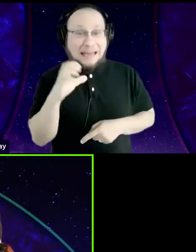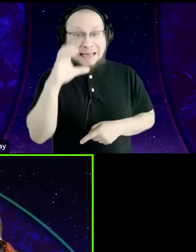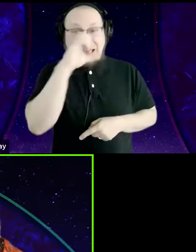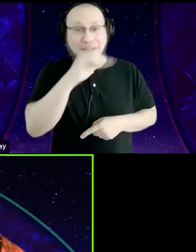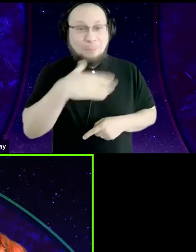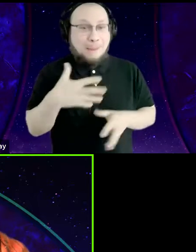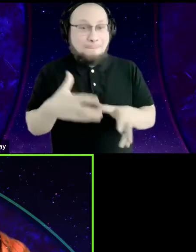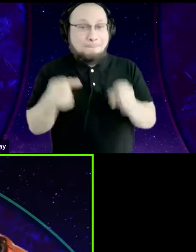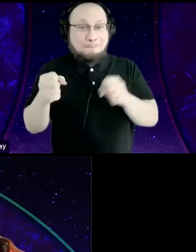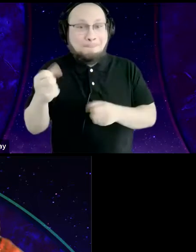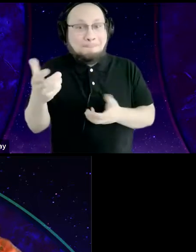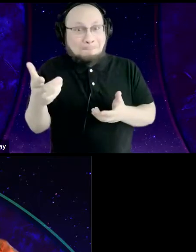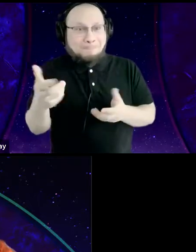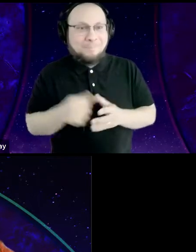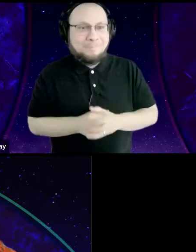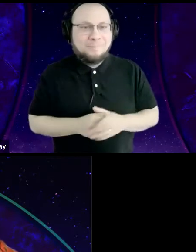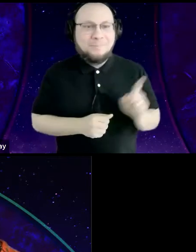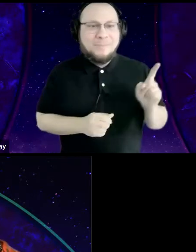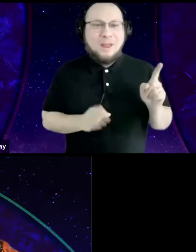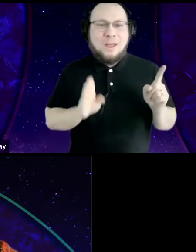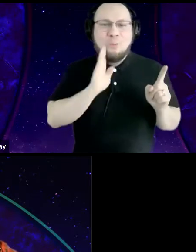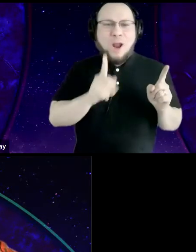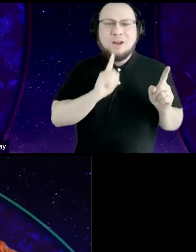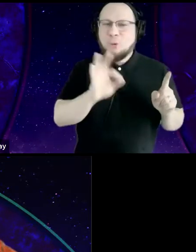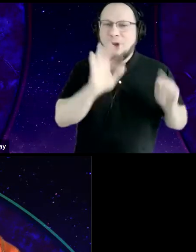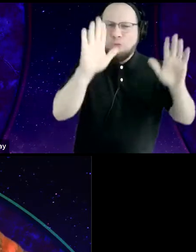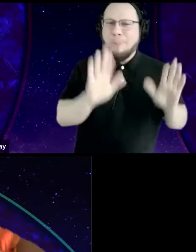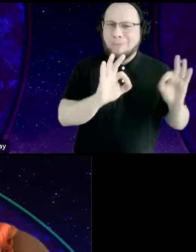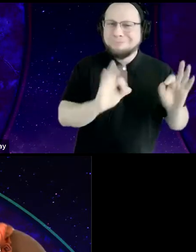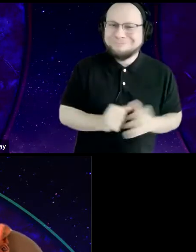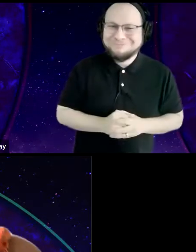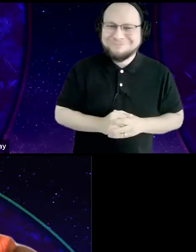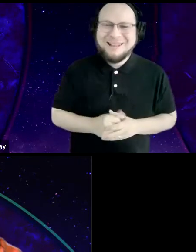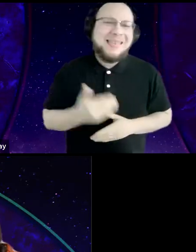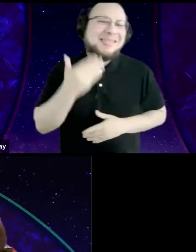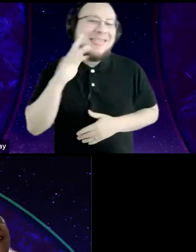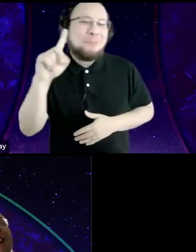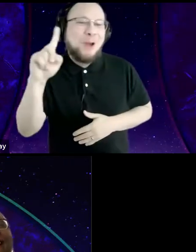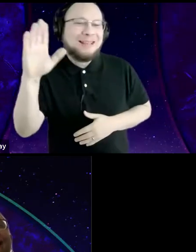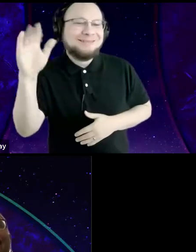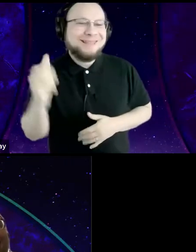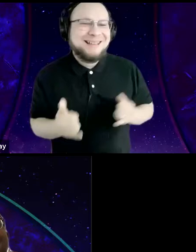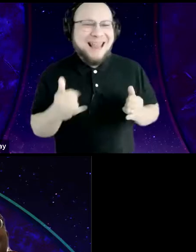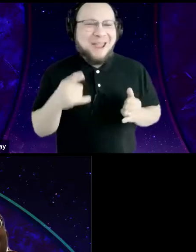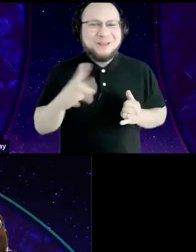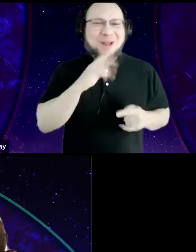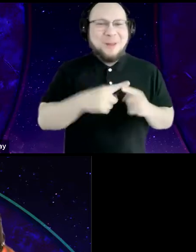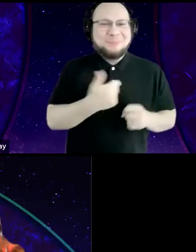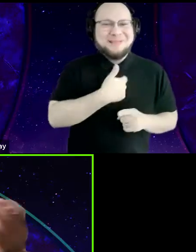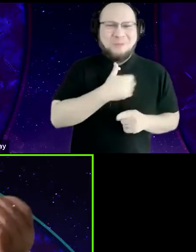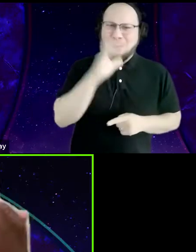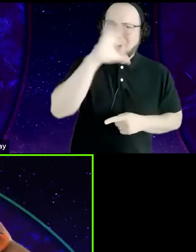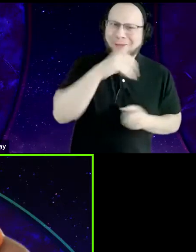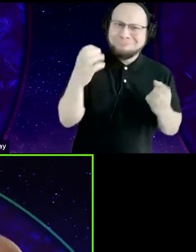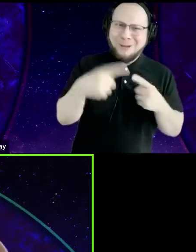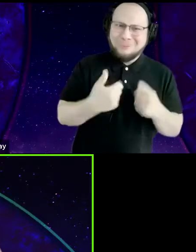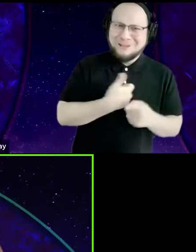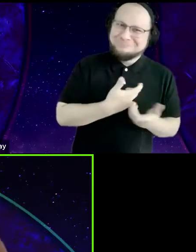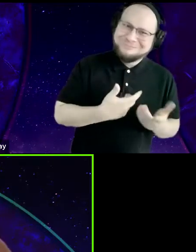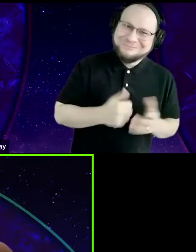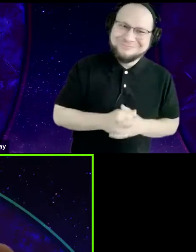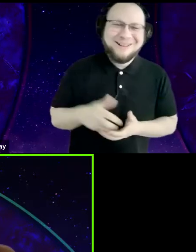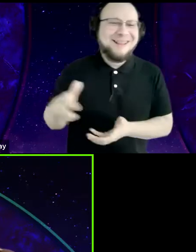pace. He is always doing incredible. Okay, great. Thanks, Brad. And now I'm making him sign about himself.